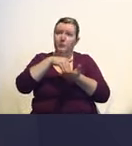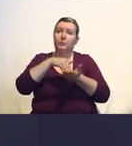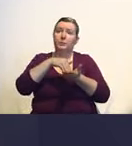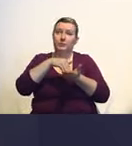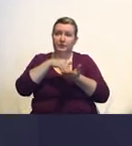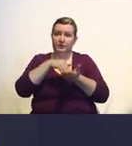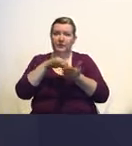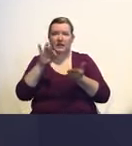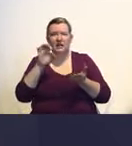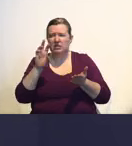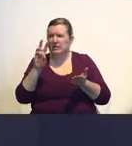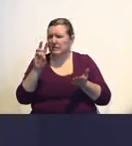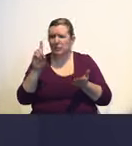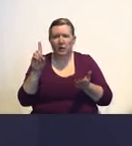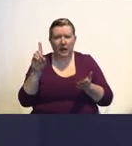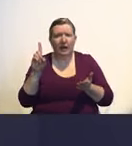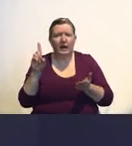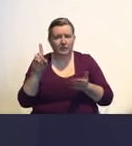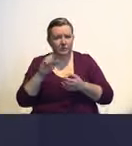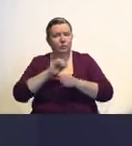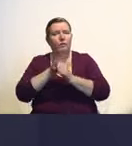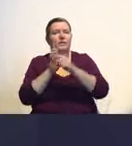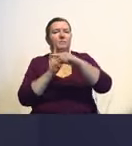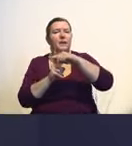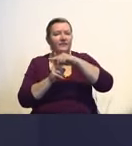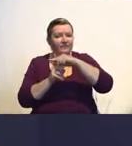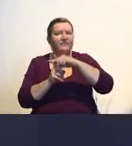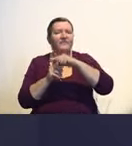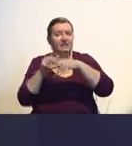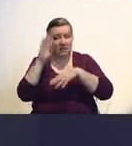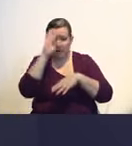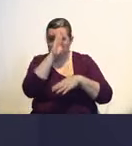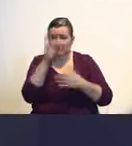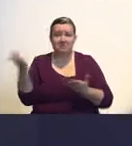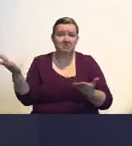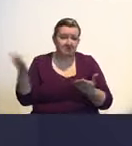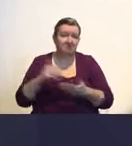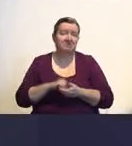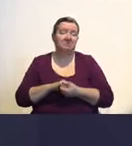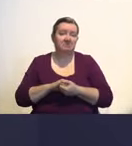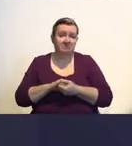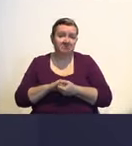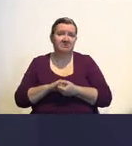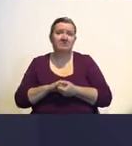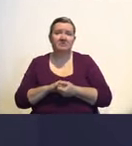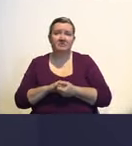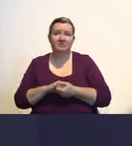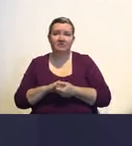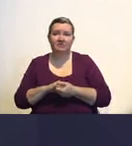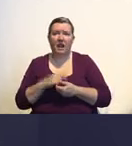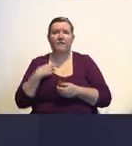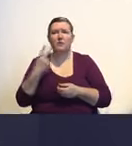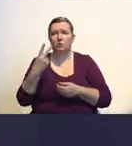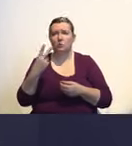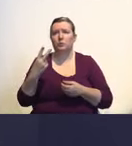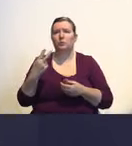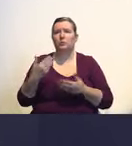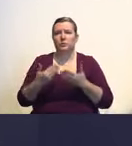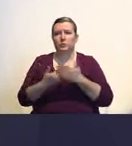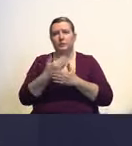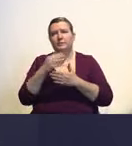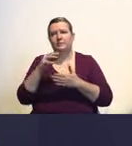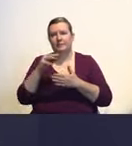961 of COVID-positive patients and persons under investigation. There have been 2 new cases of